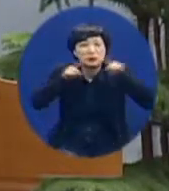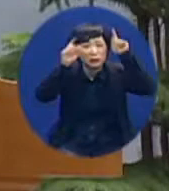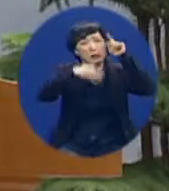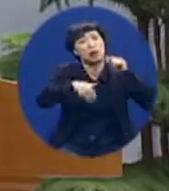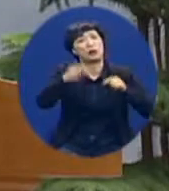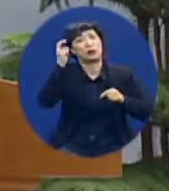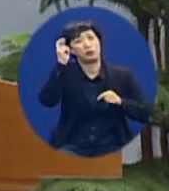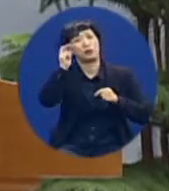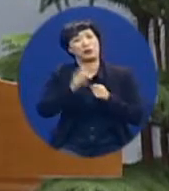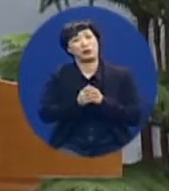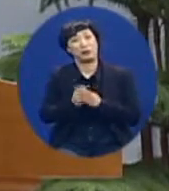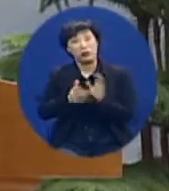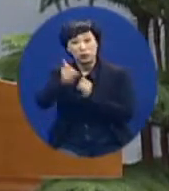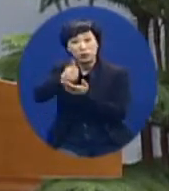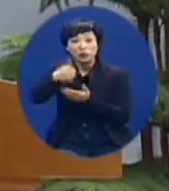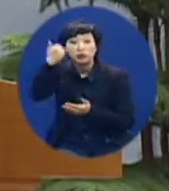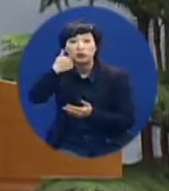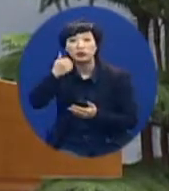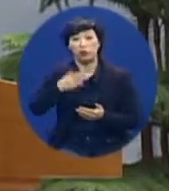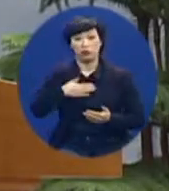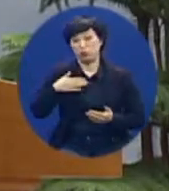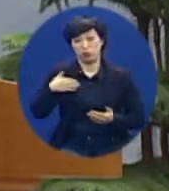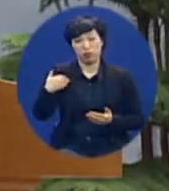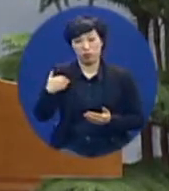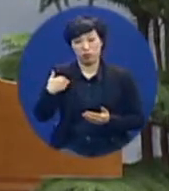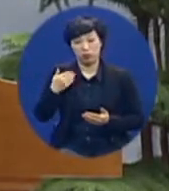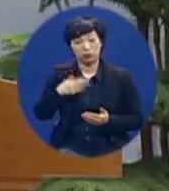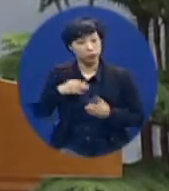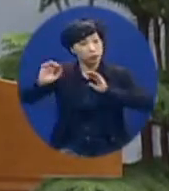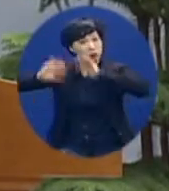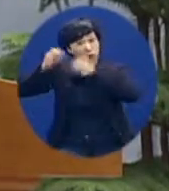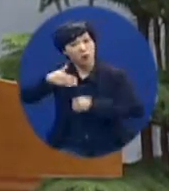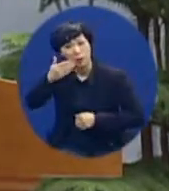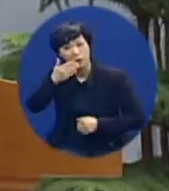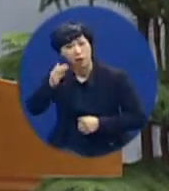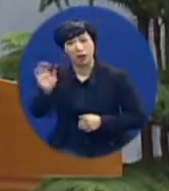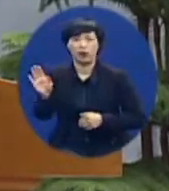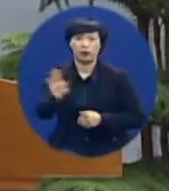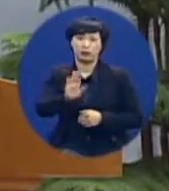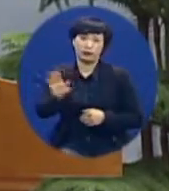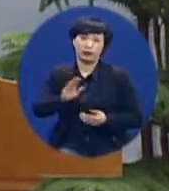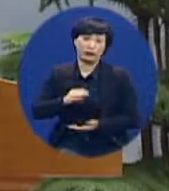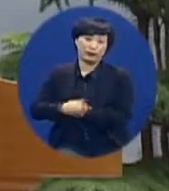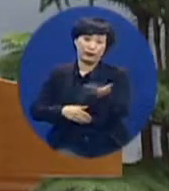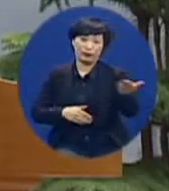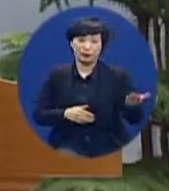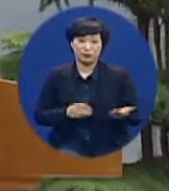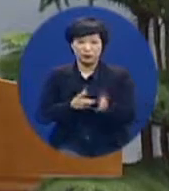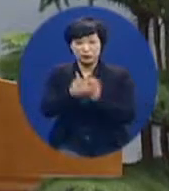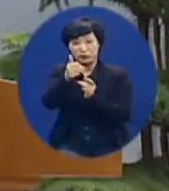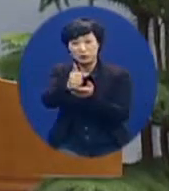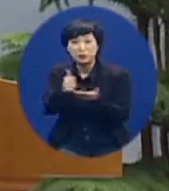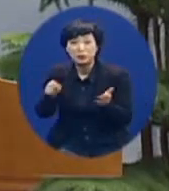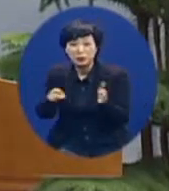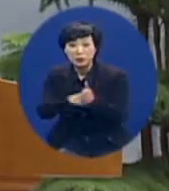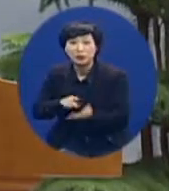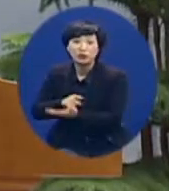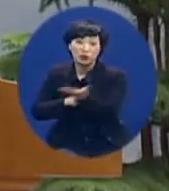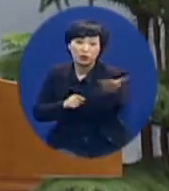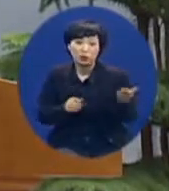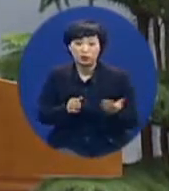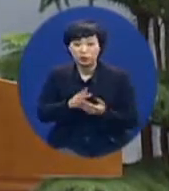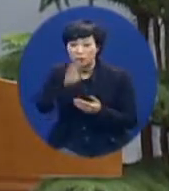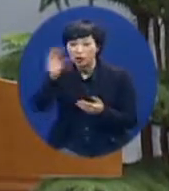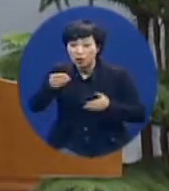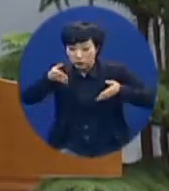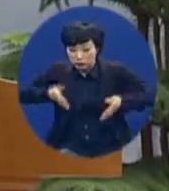hell. I didn't know who Jesus was then, so how could I go to heaven? If those who say that they